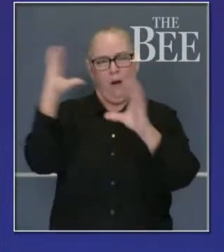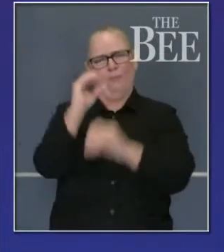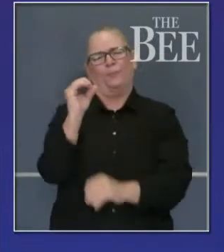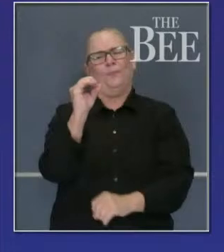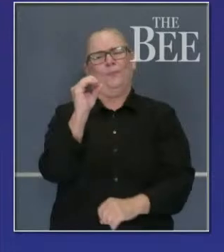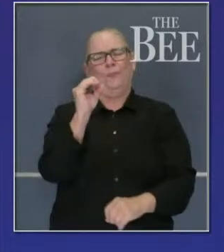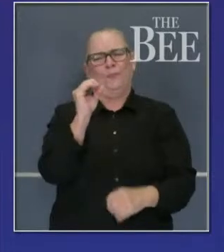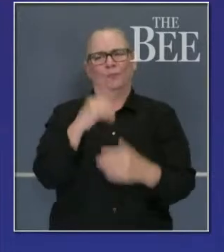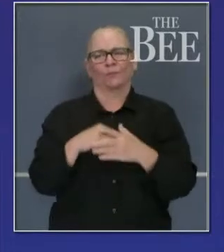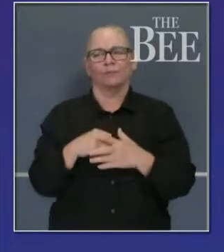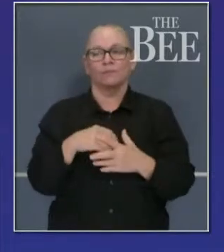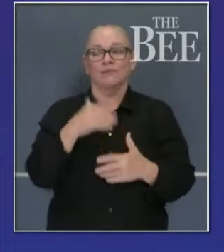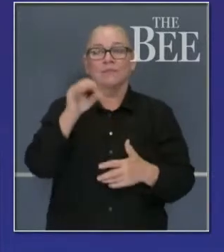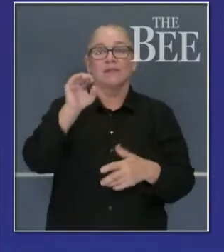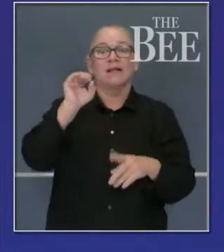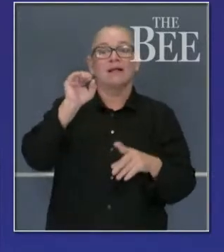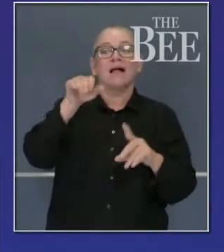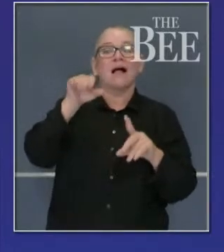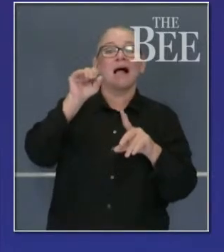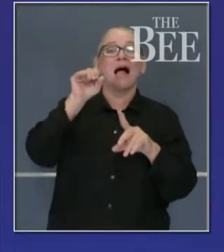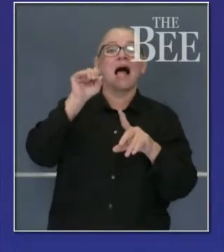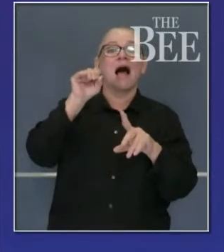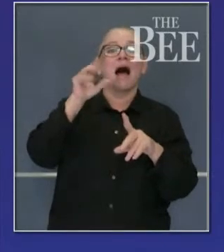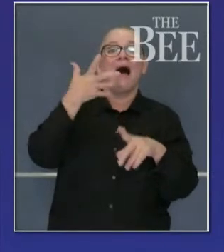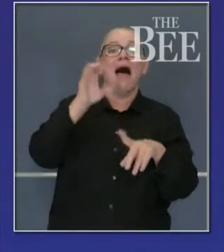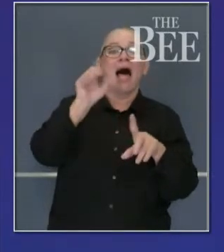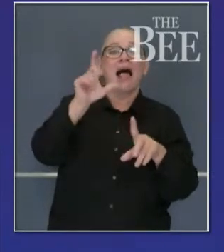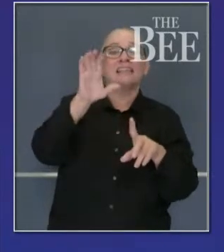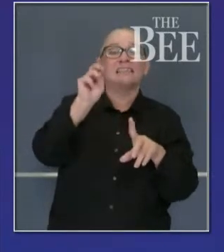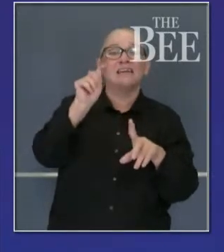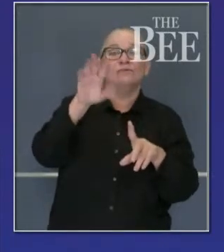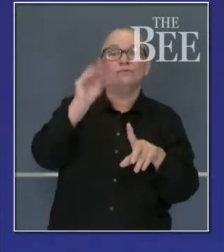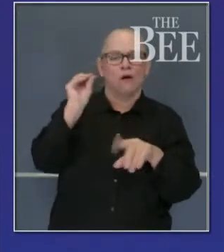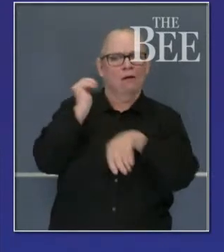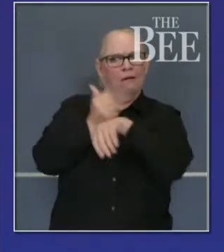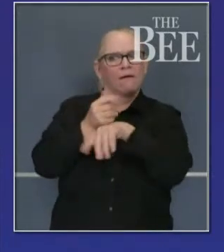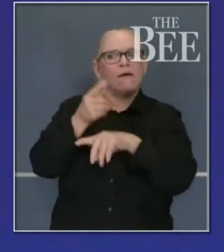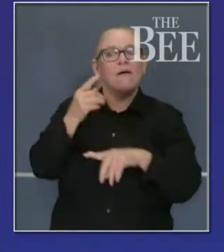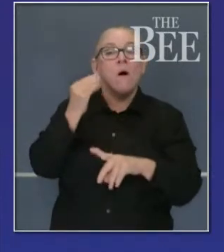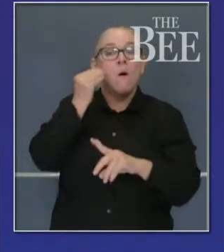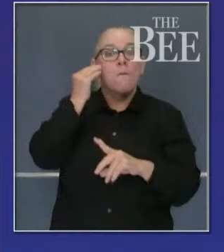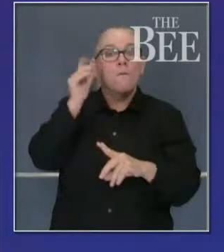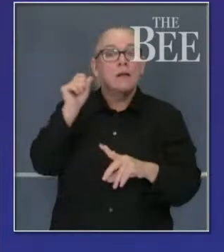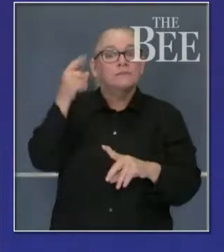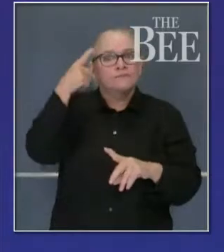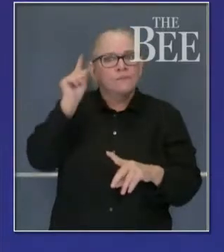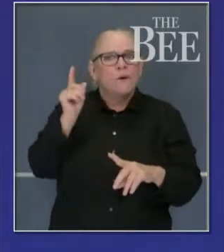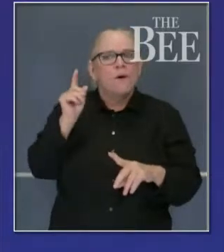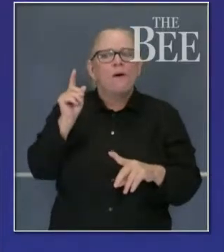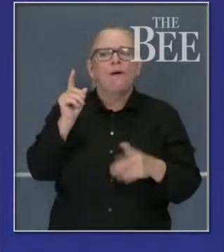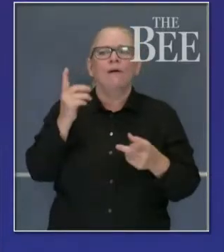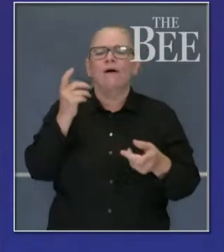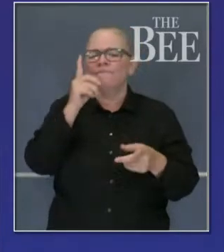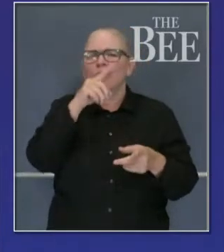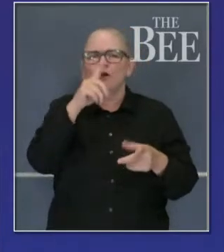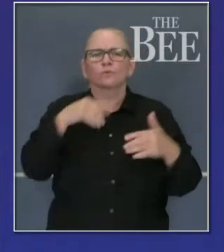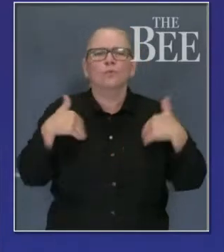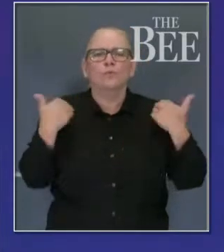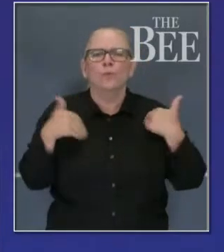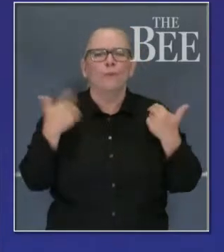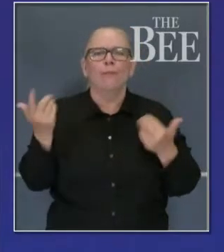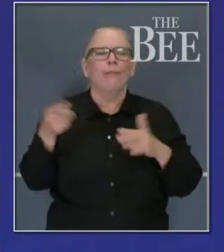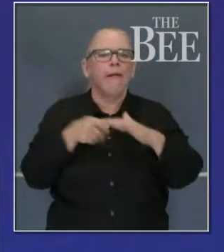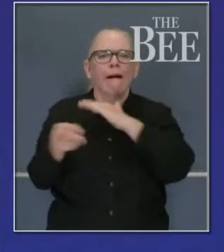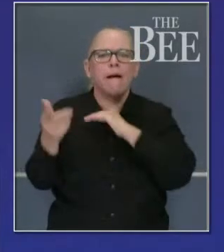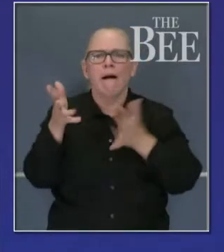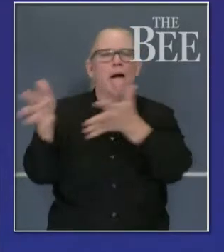in El Centro focusing on foster youth, in particular, homeless youth, many that have been emancipated or dropped through the cracks